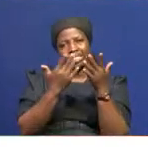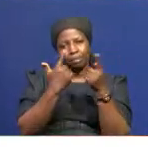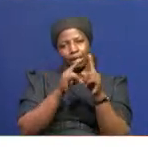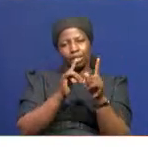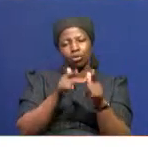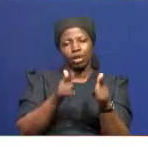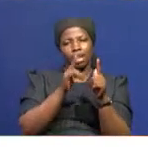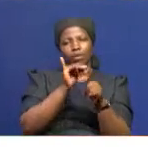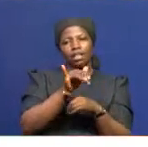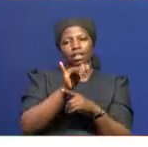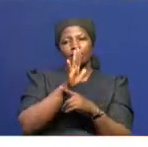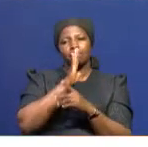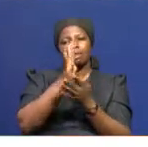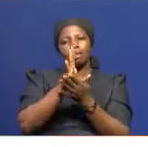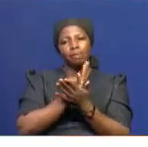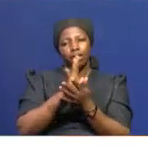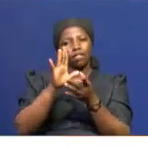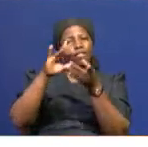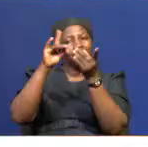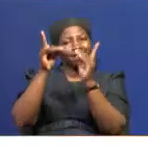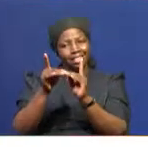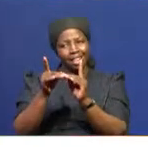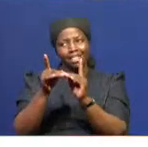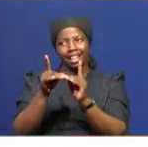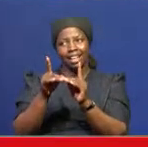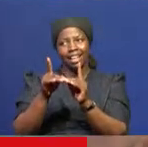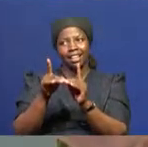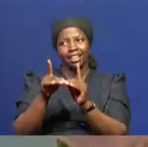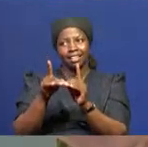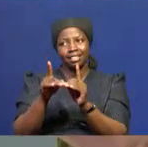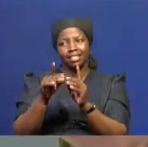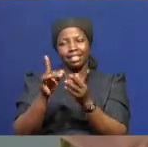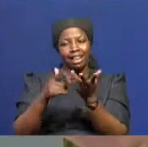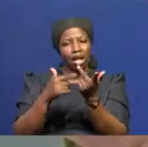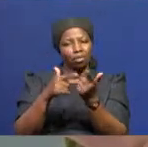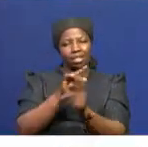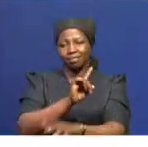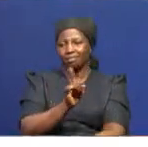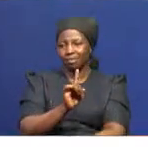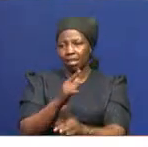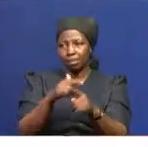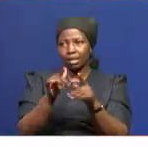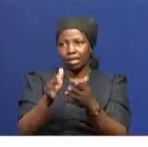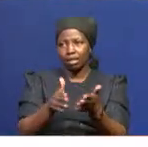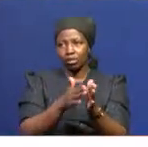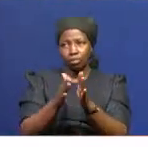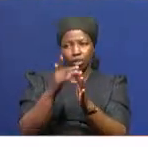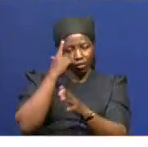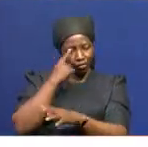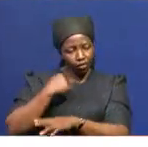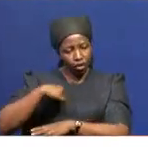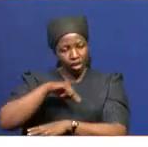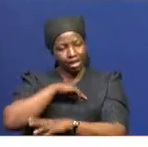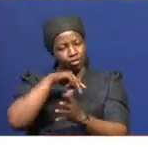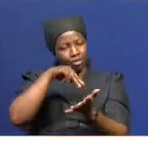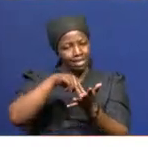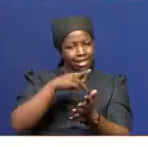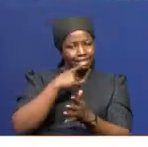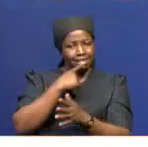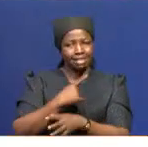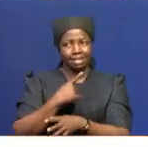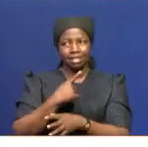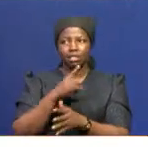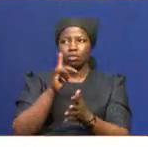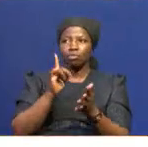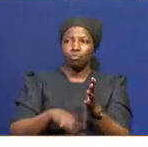allow that incident to be part of the statistics. It's also an opportunity for us to rise up and say, what